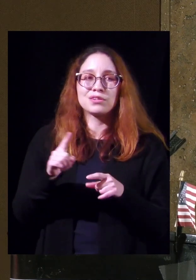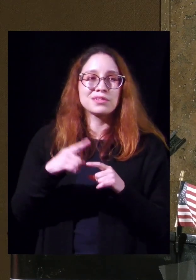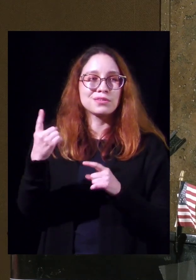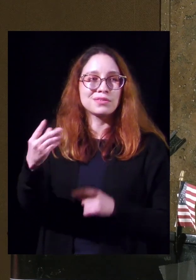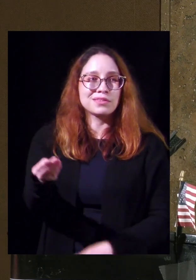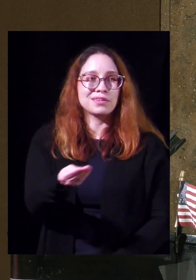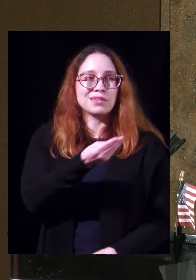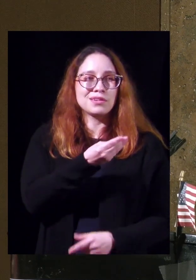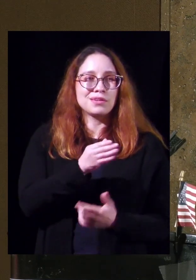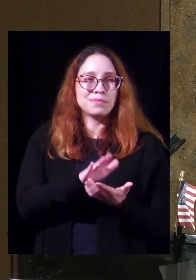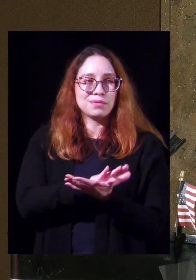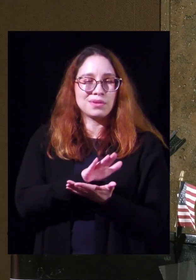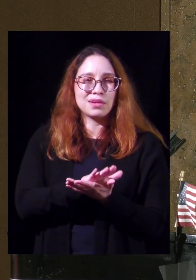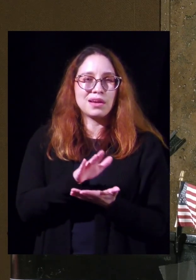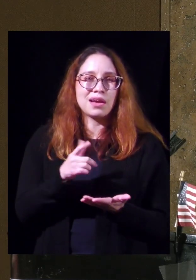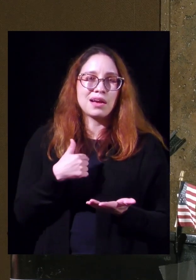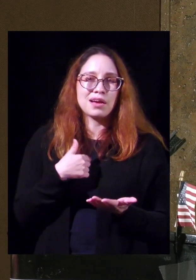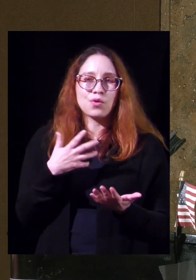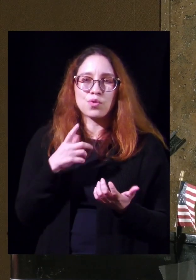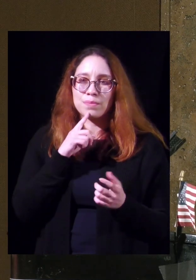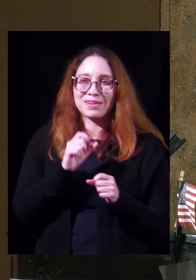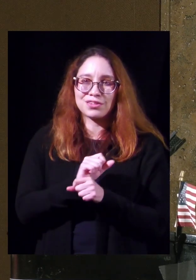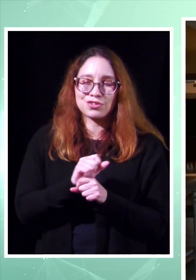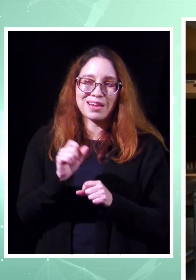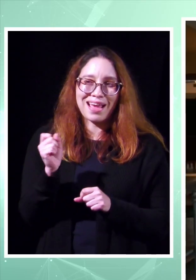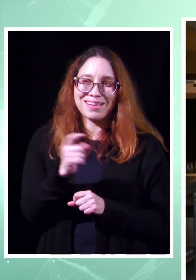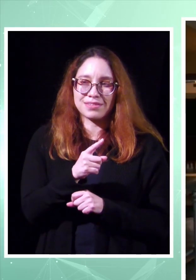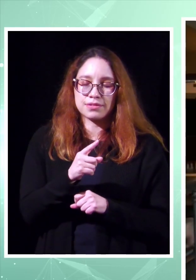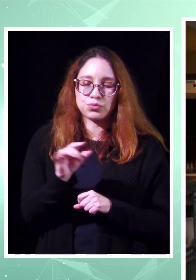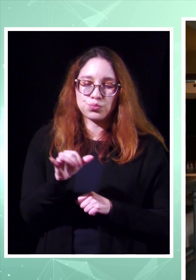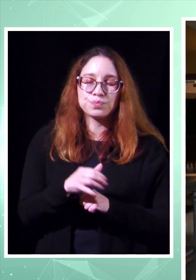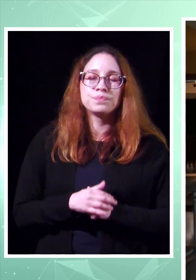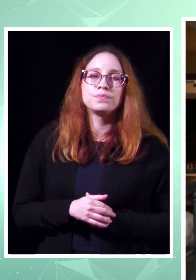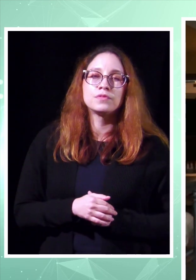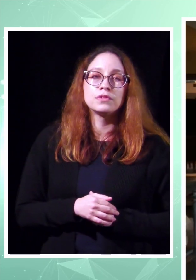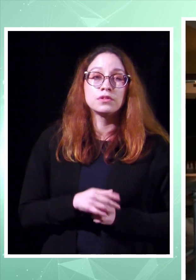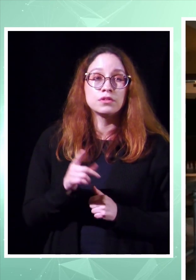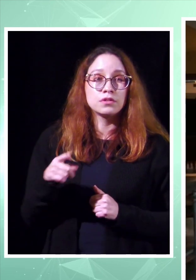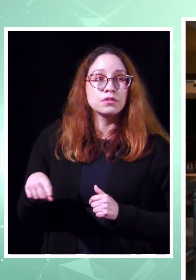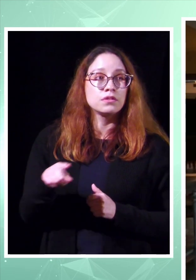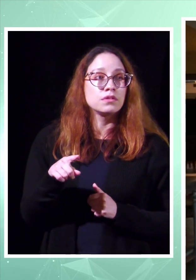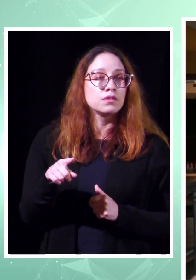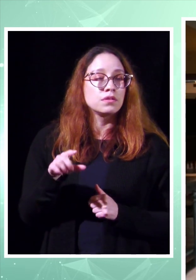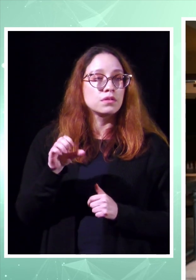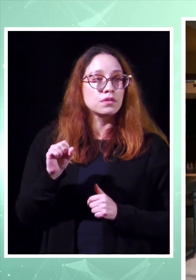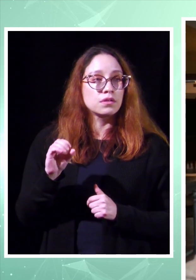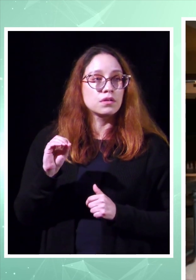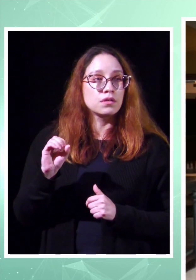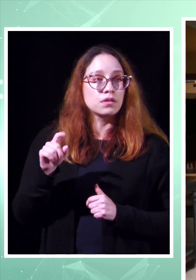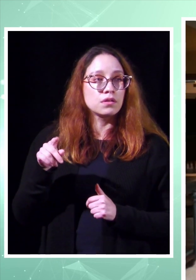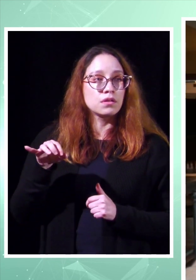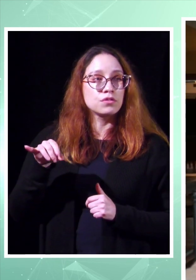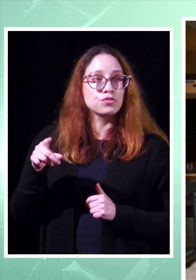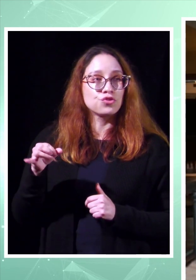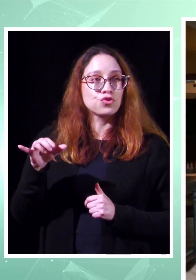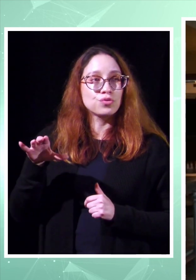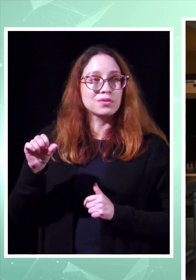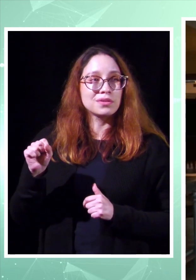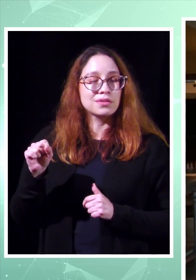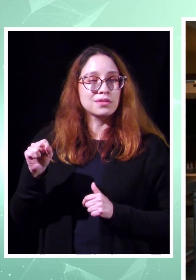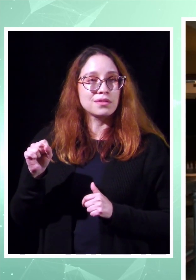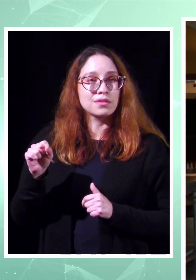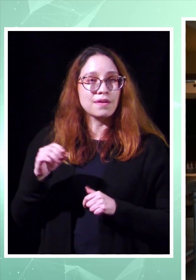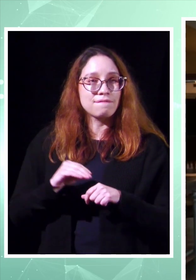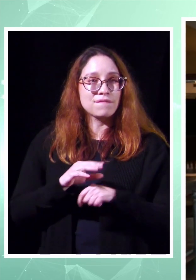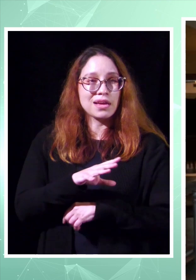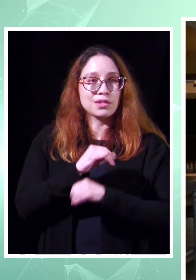somebody just brought this to me, and I want to make sure that I ask this as well. Do any of the osteoporosis medications act on the immune